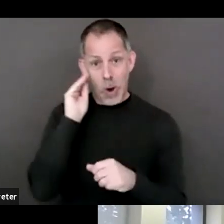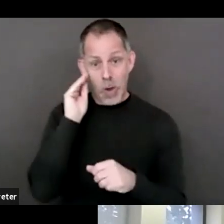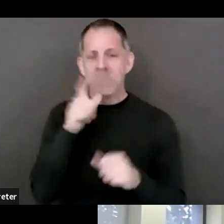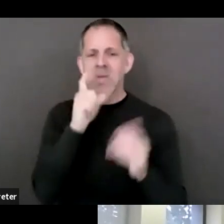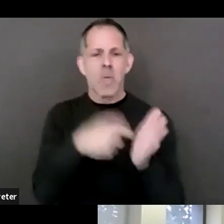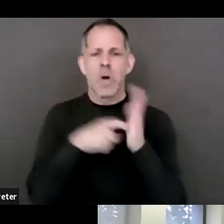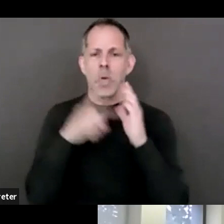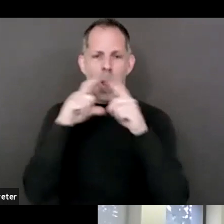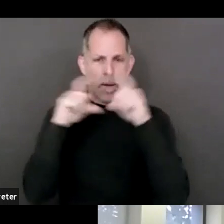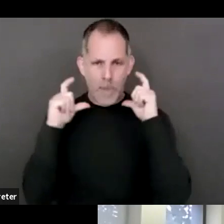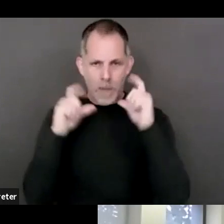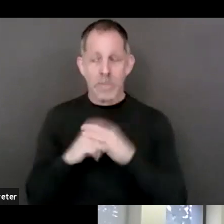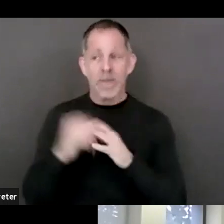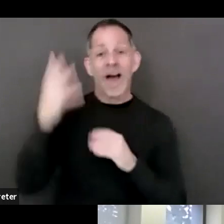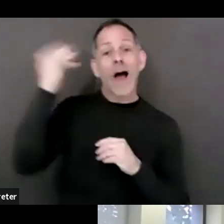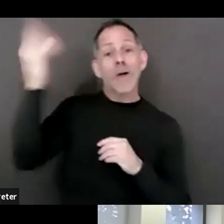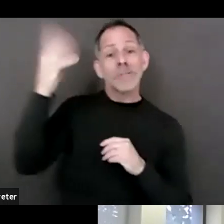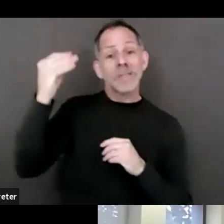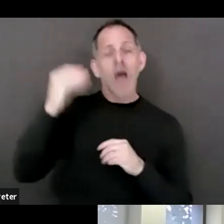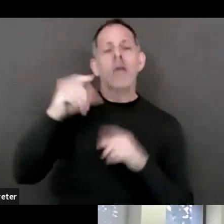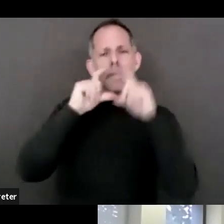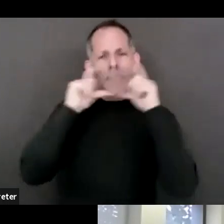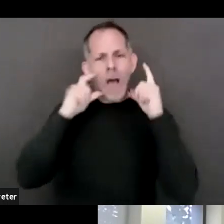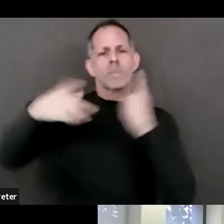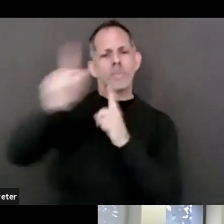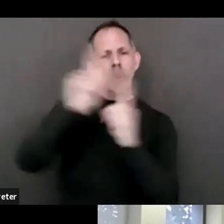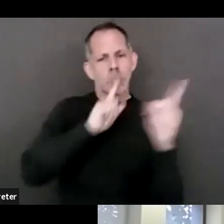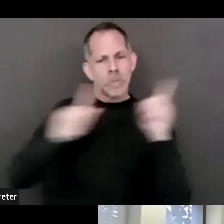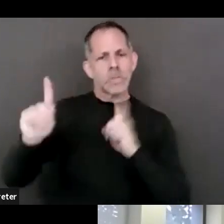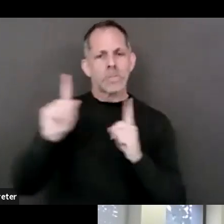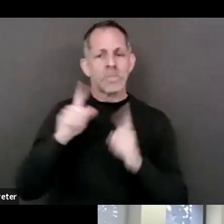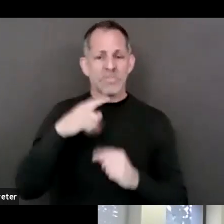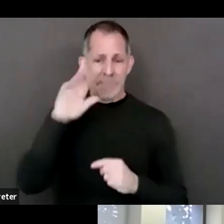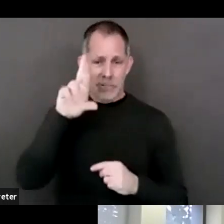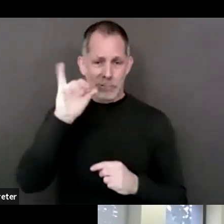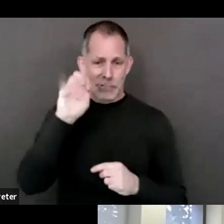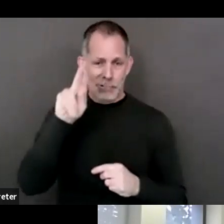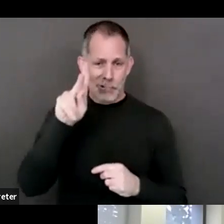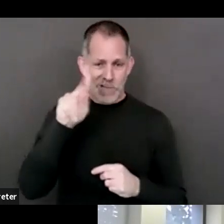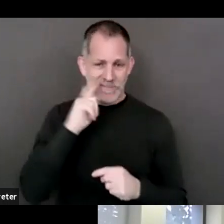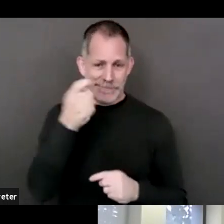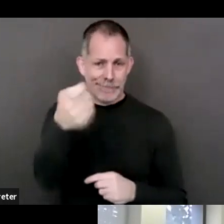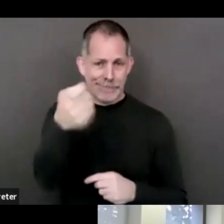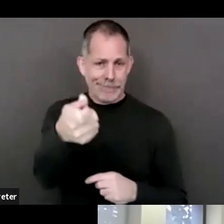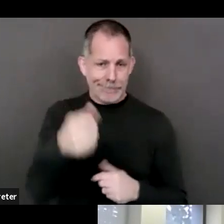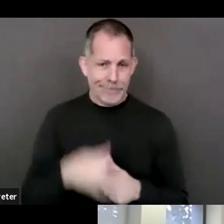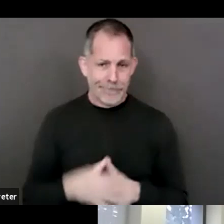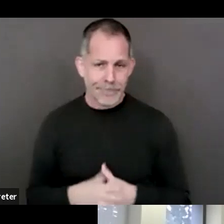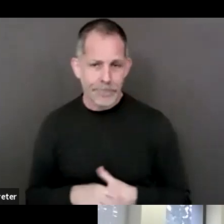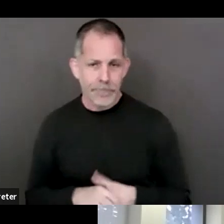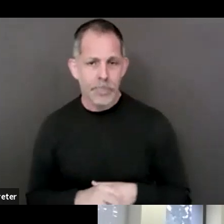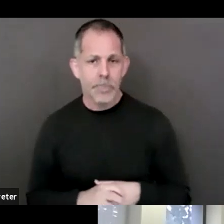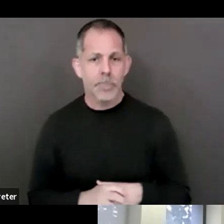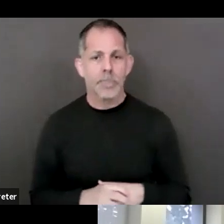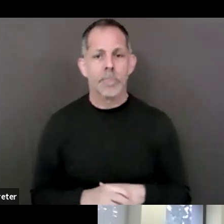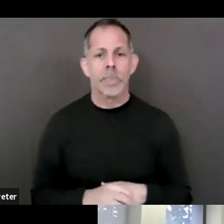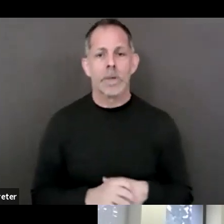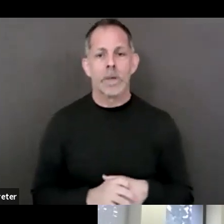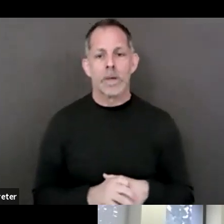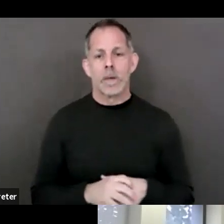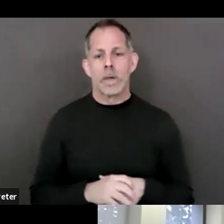that's very, very low risk. But indoor activities, crowding, what have you, even